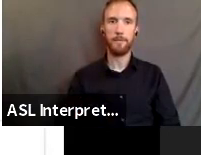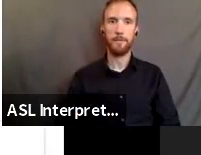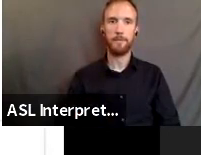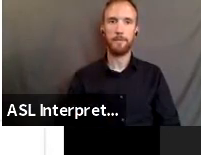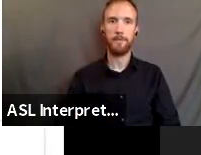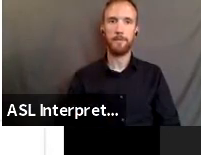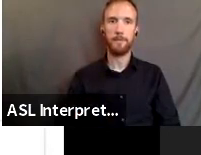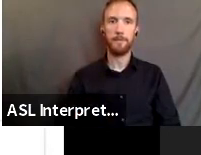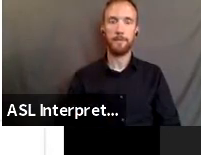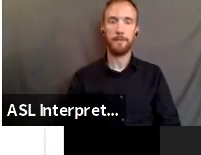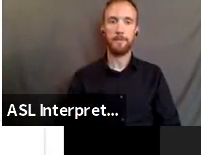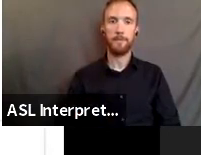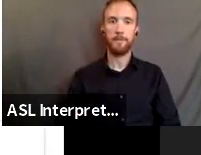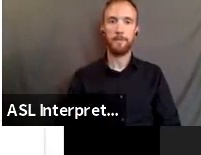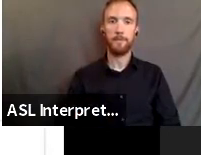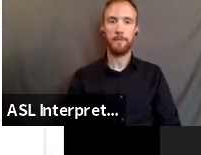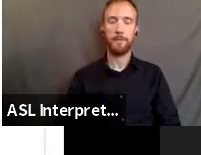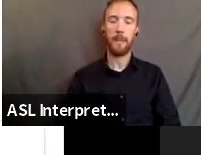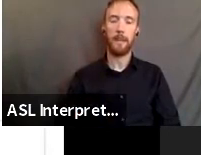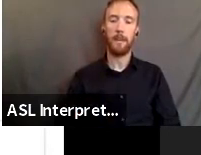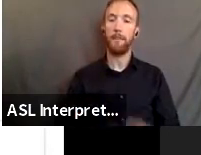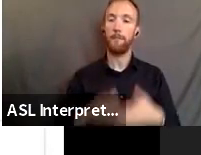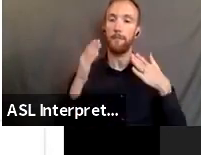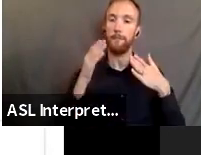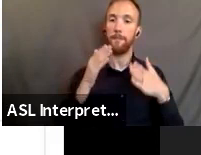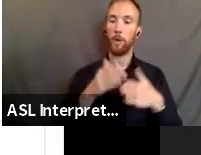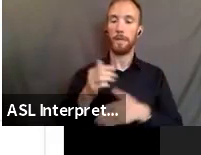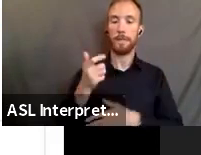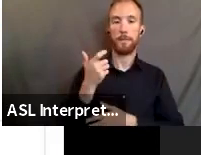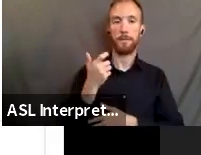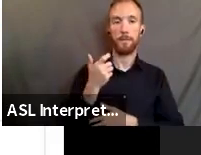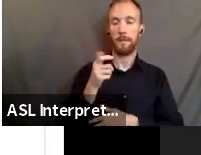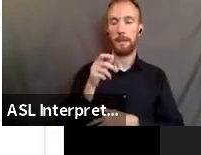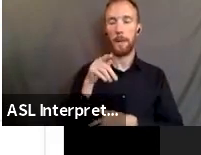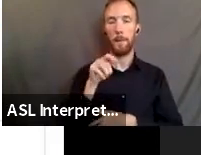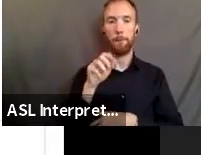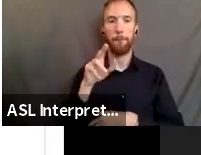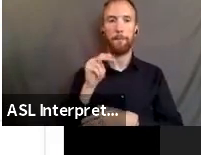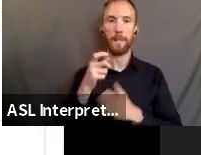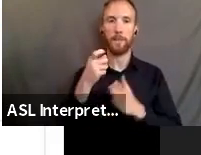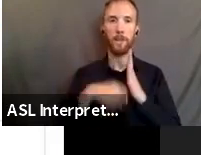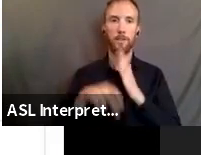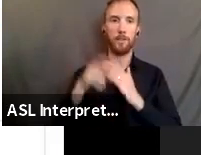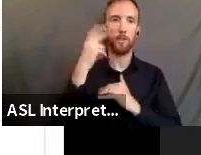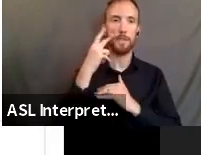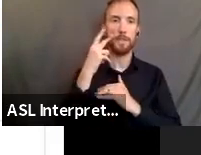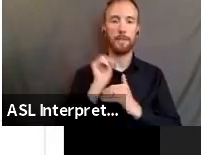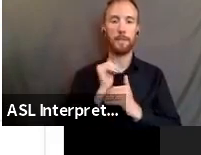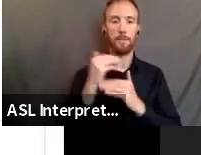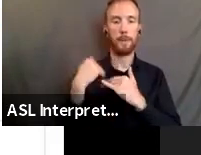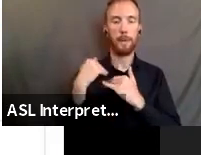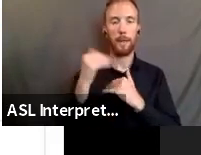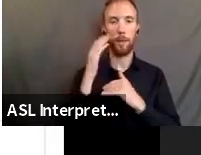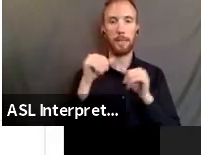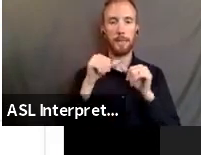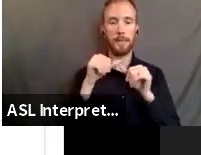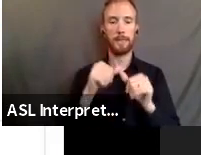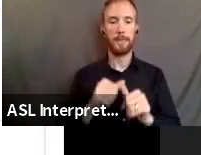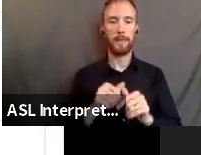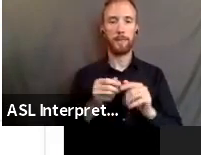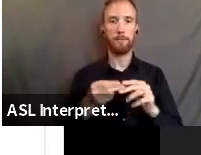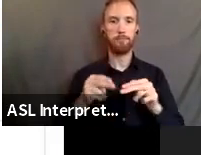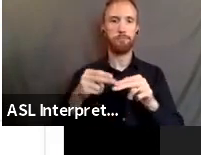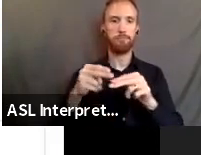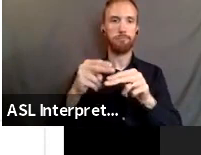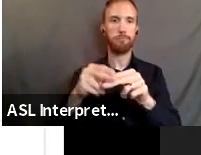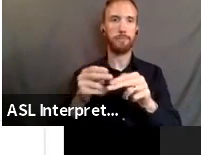and continuing with pension costs this chart shows that the teacher pension obligation will continue to grow for the next 40 years through 2059.